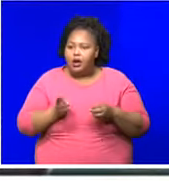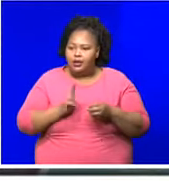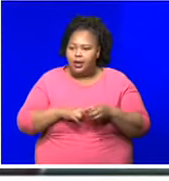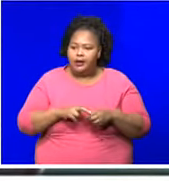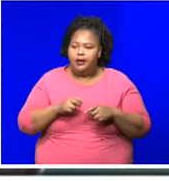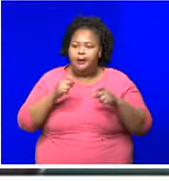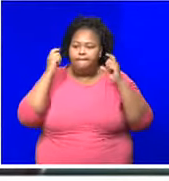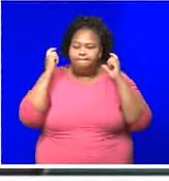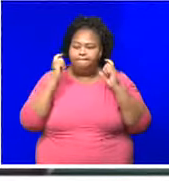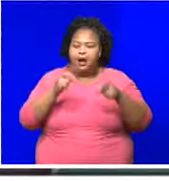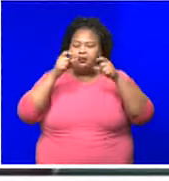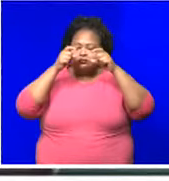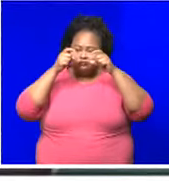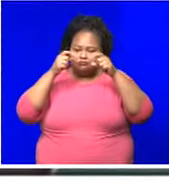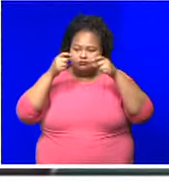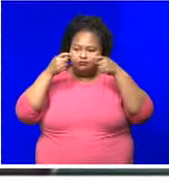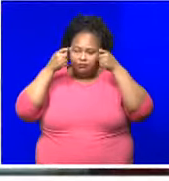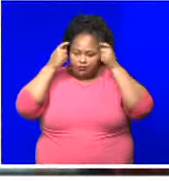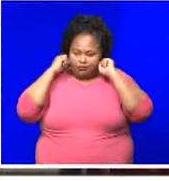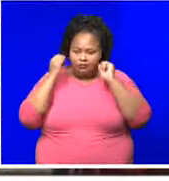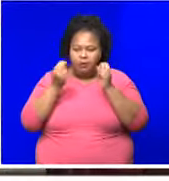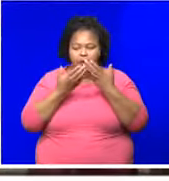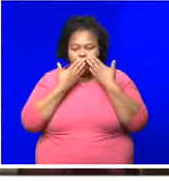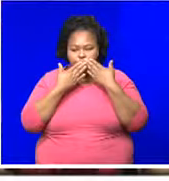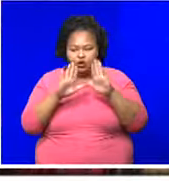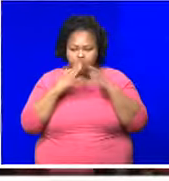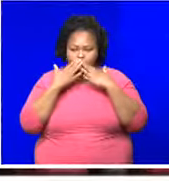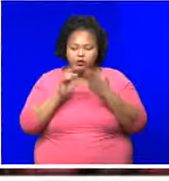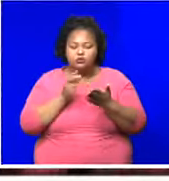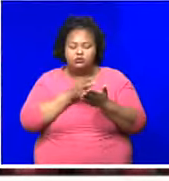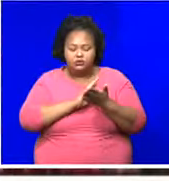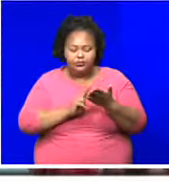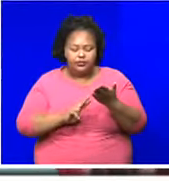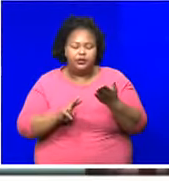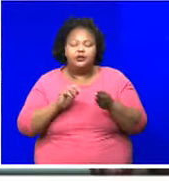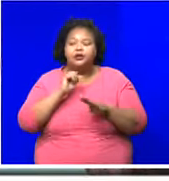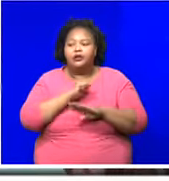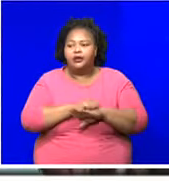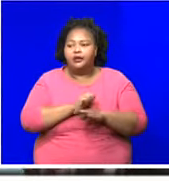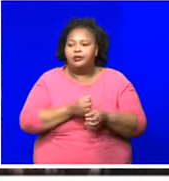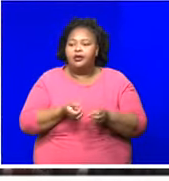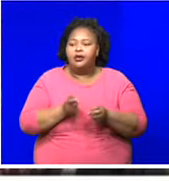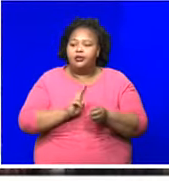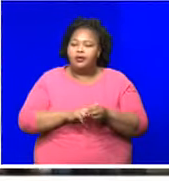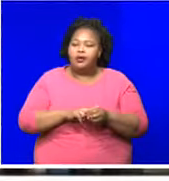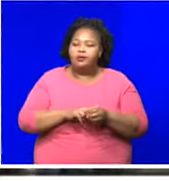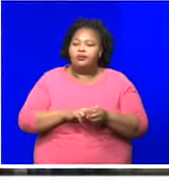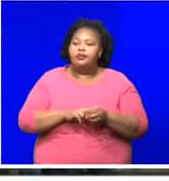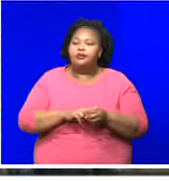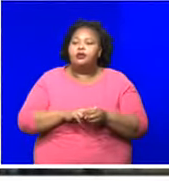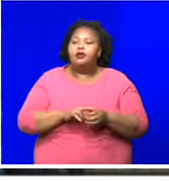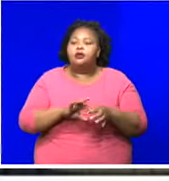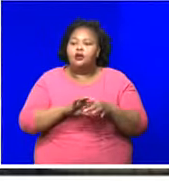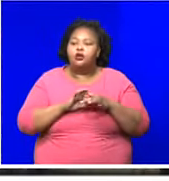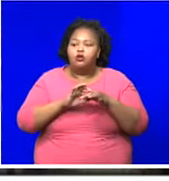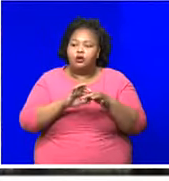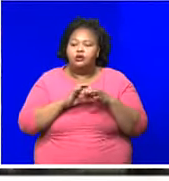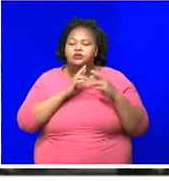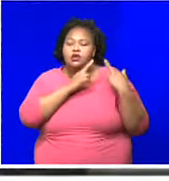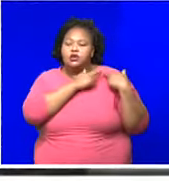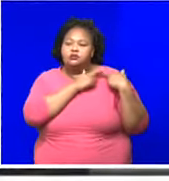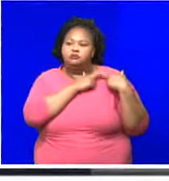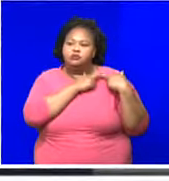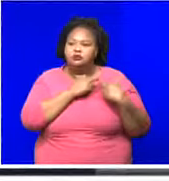netibuko tekubona nekufunza iBhayibheli. Apart from that, also sinalaba baka diabetes society labatawubuka